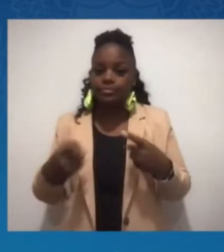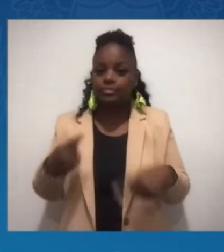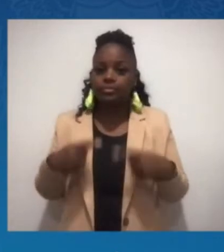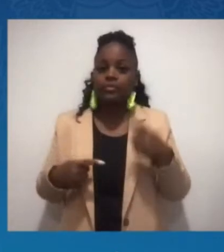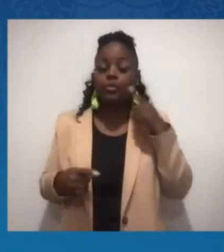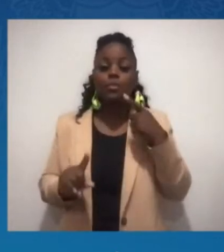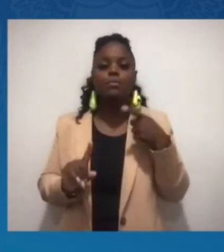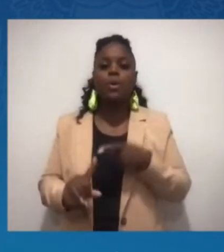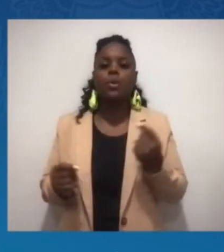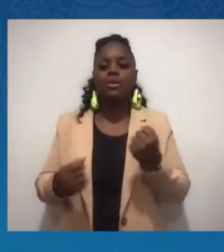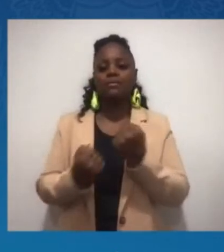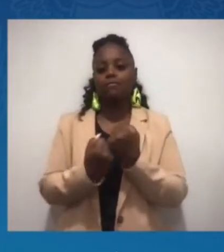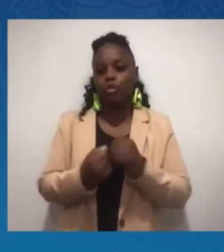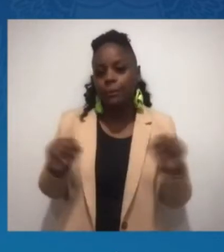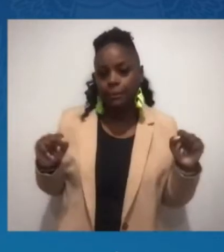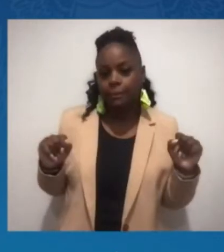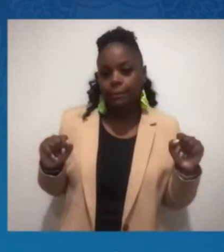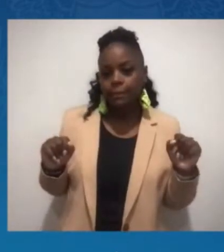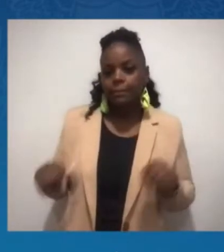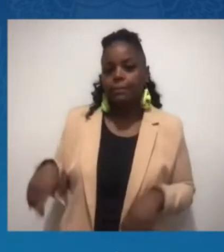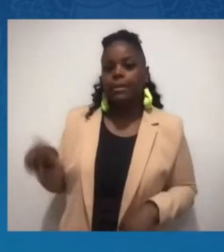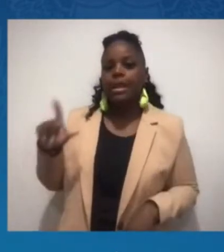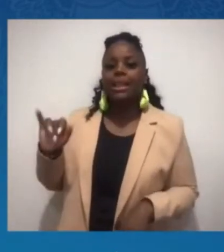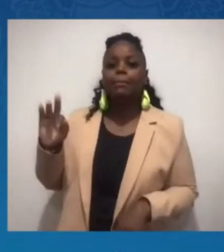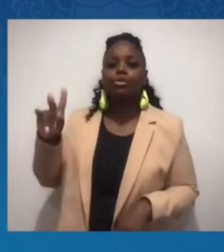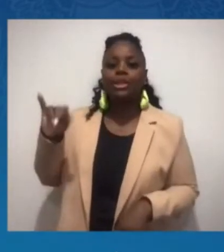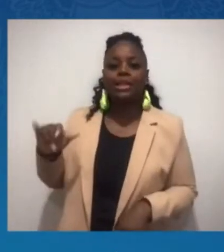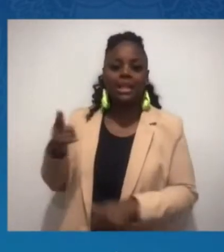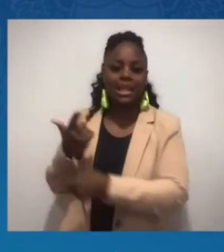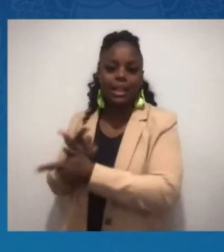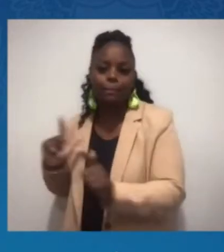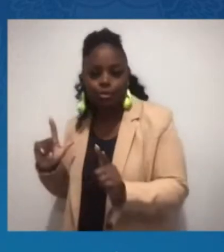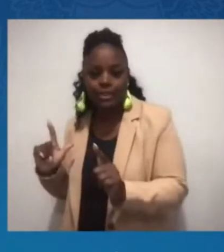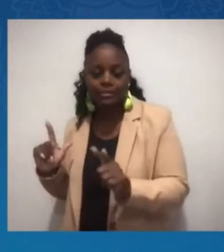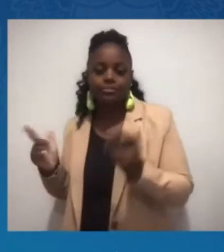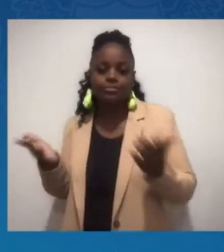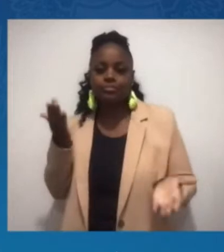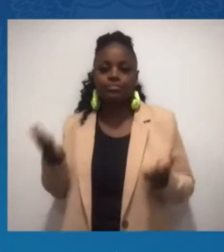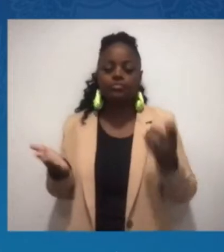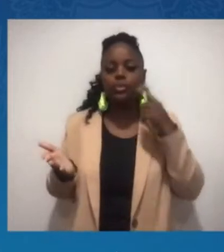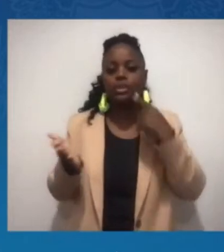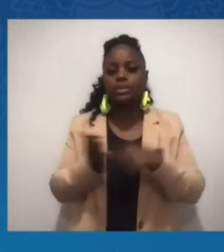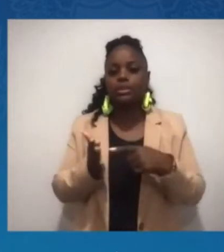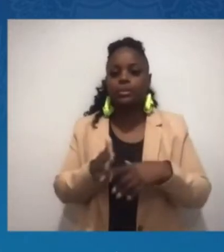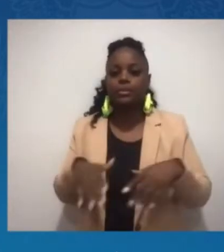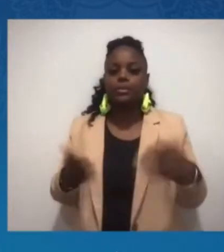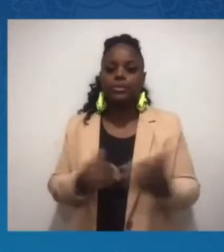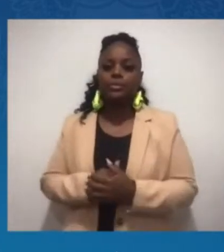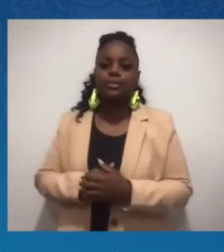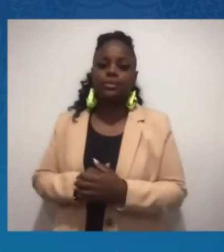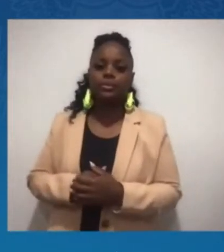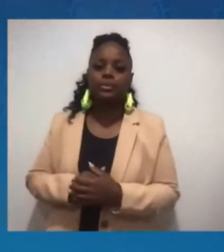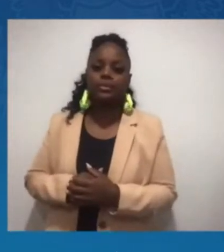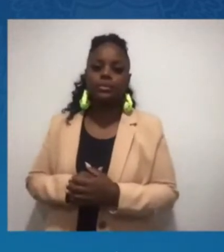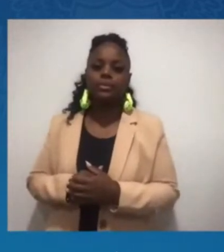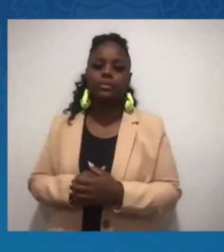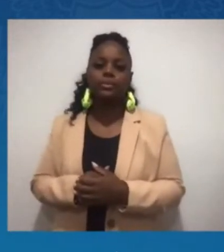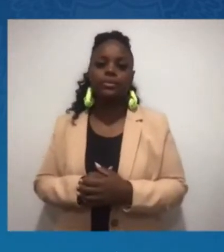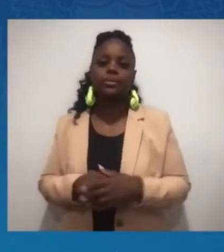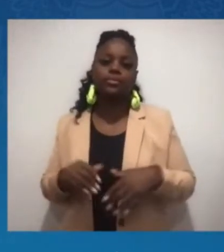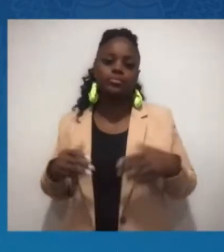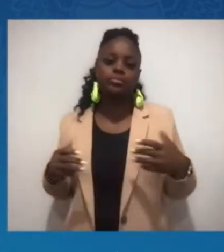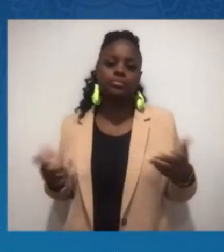And on every level, I mean, take, for example, what is happening in jurisdictions